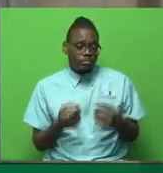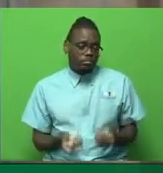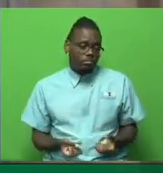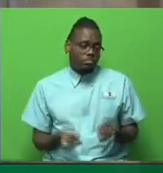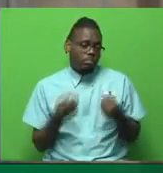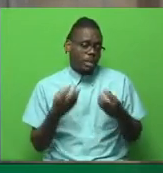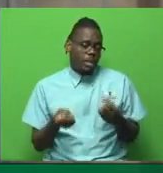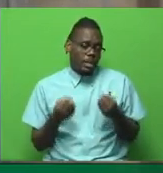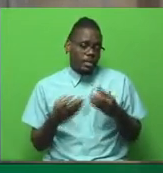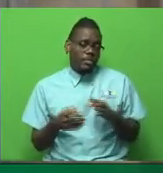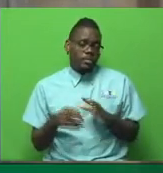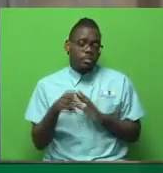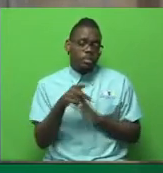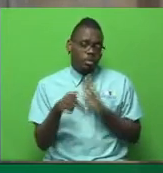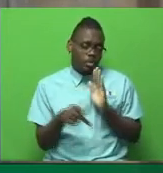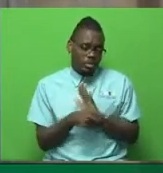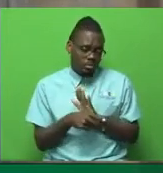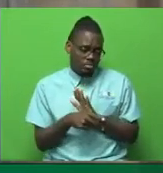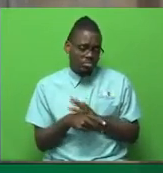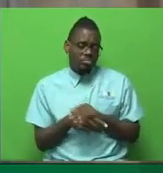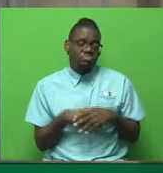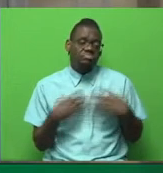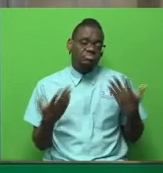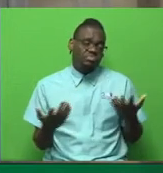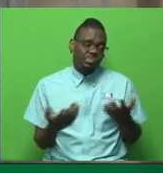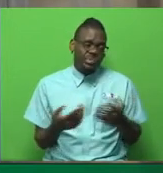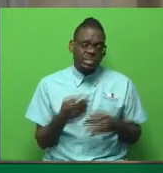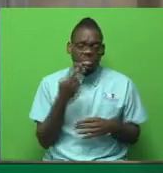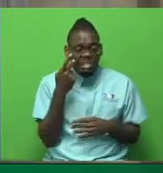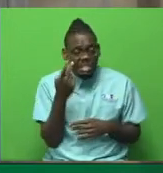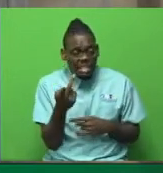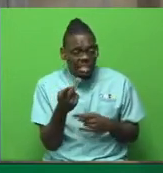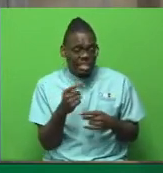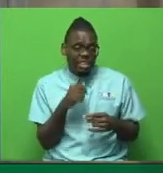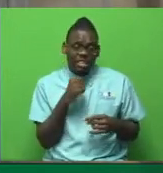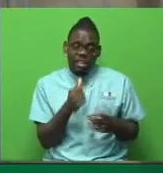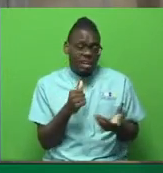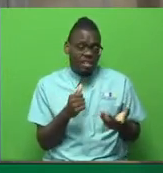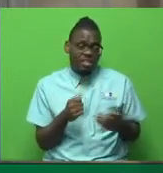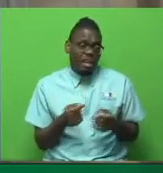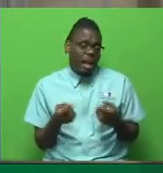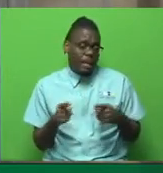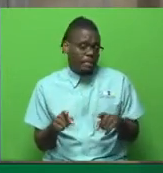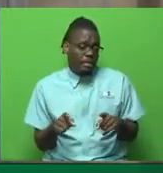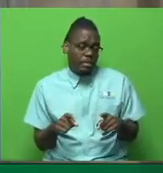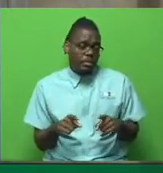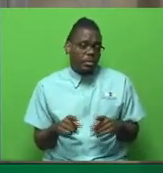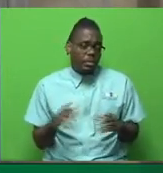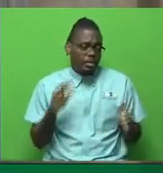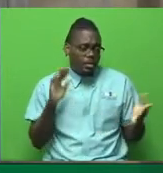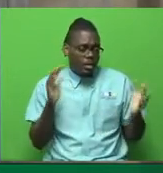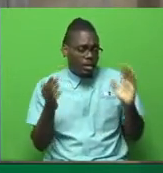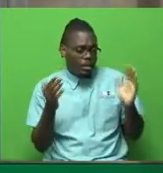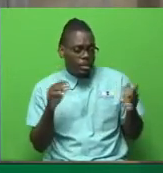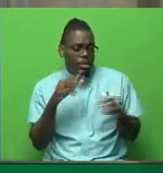extreme end of the spectrum of what nations implemented around the world we have fallen so far back